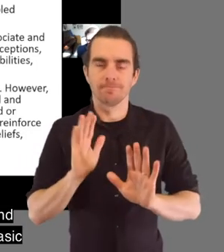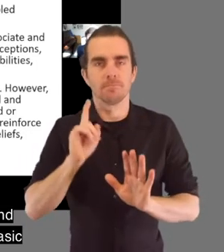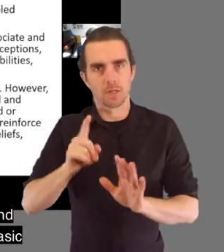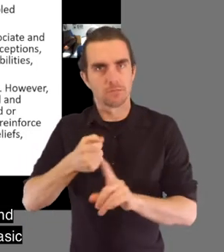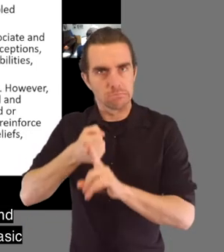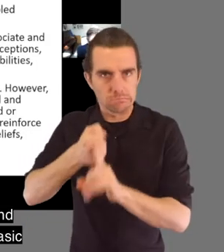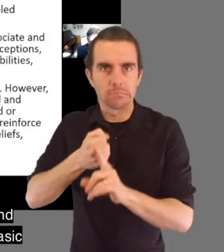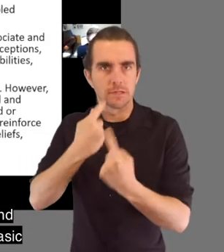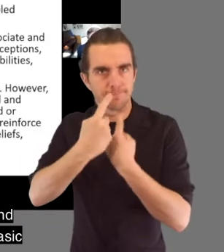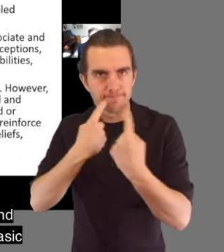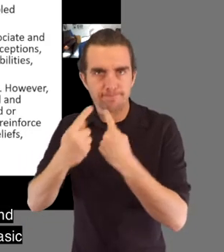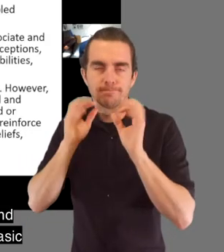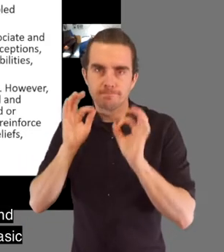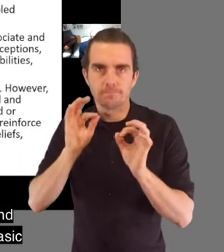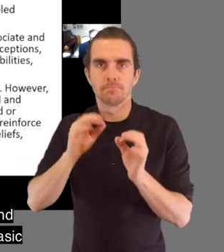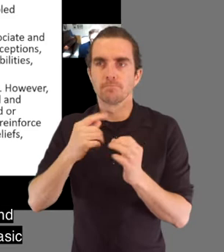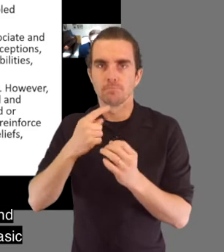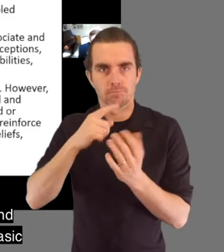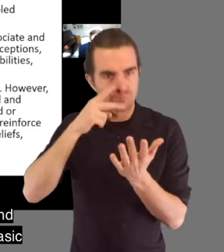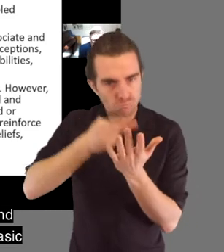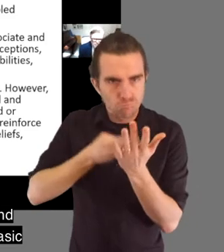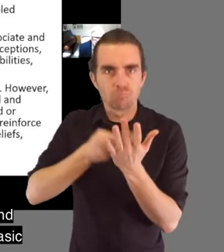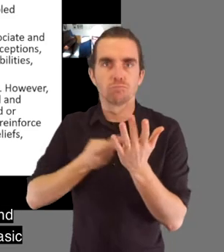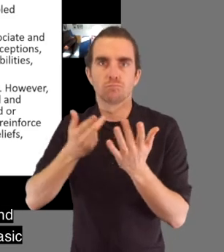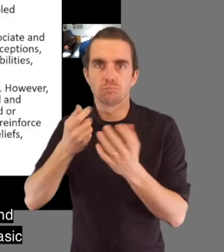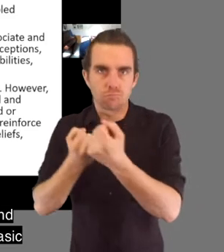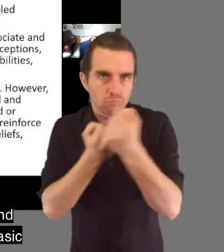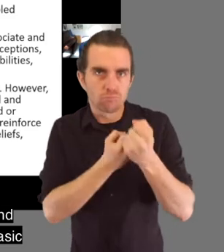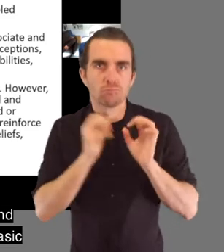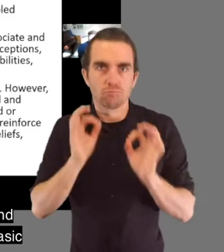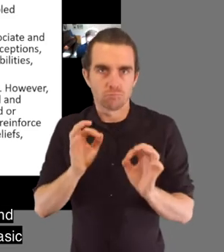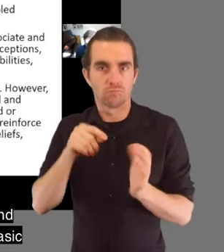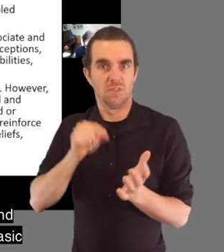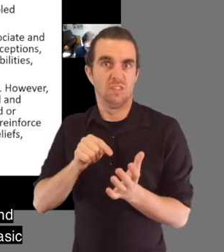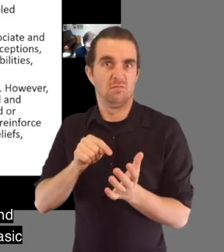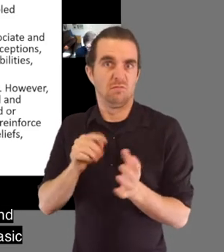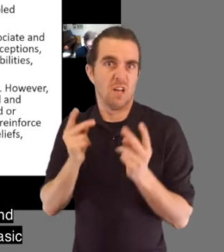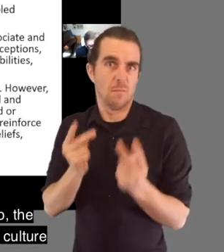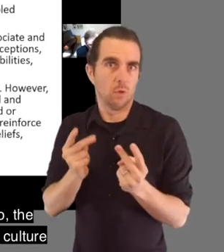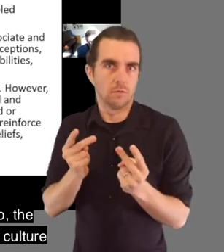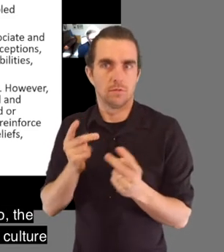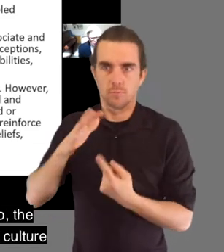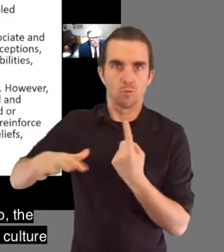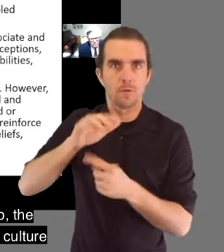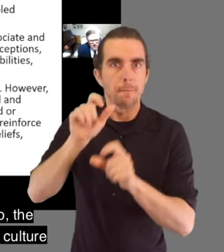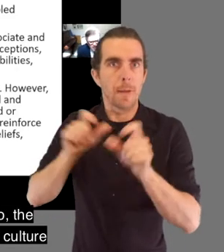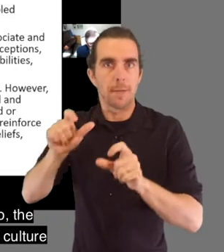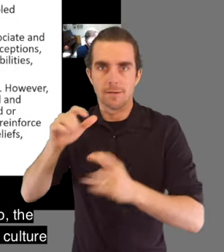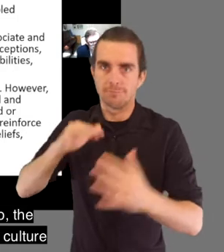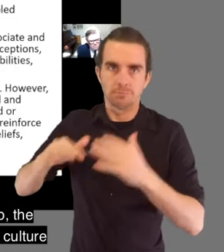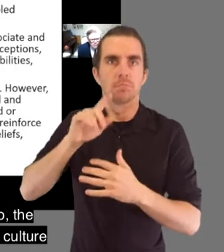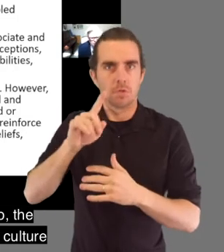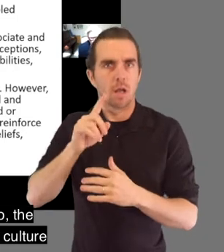reinforced in myths, legend, and literature. So it's not only the basic culture of the